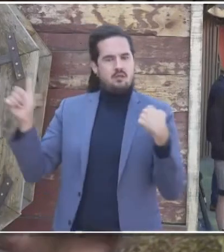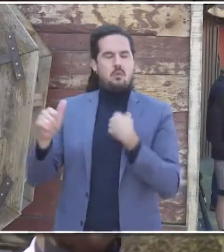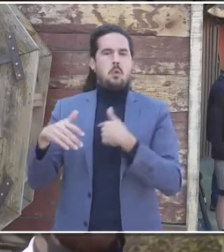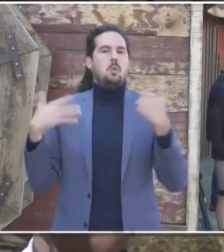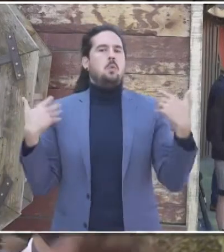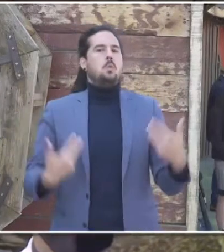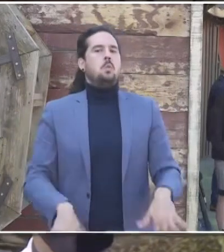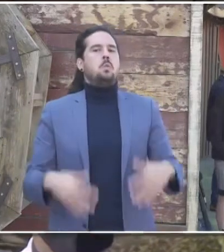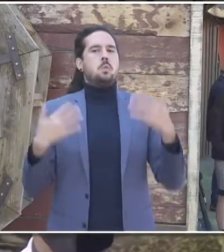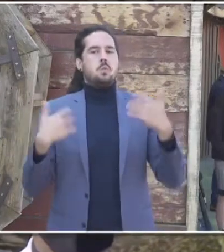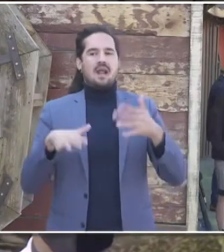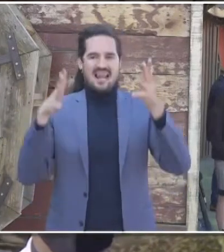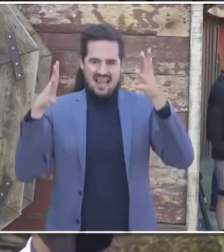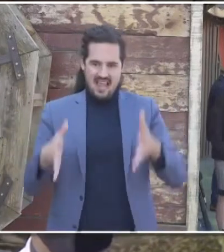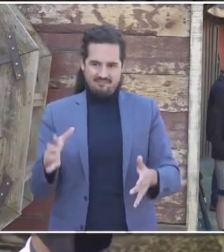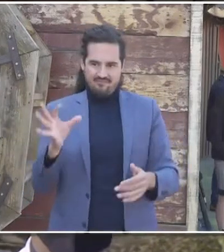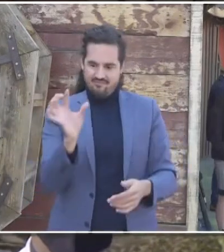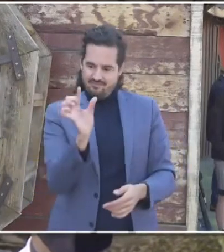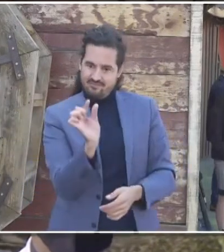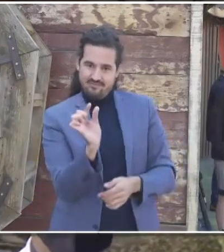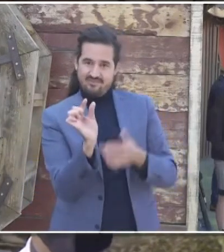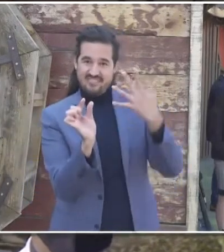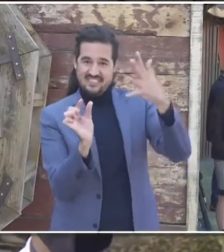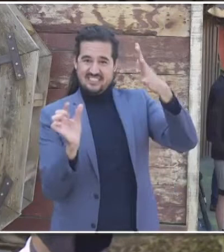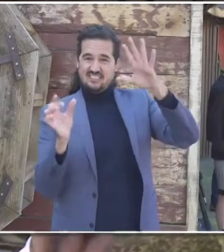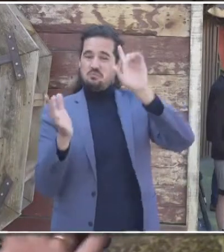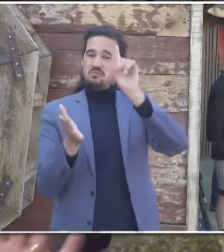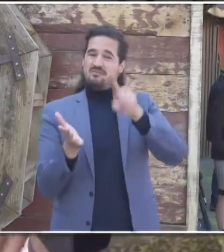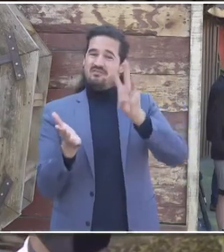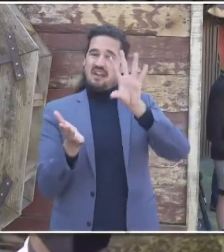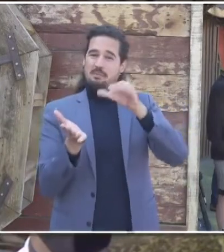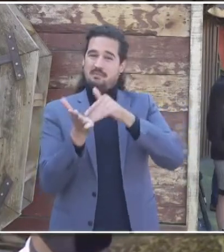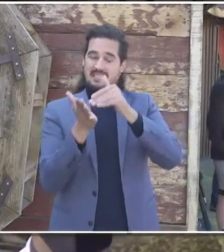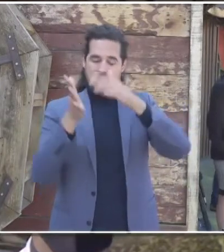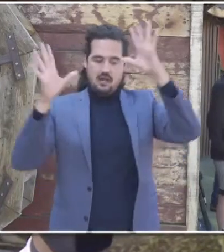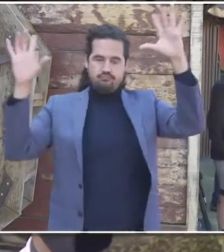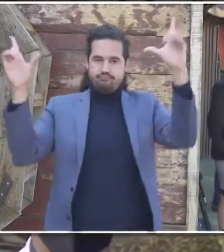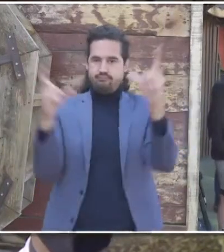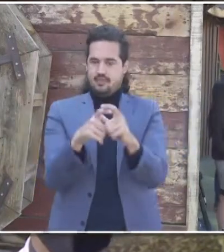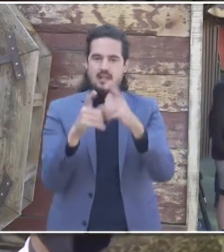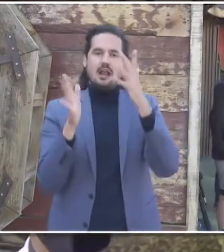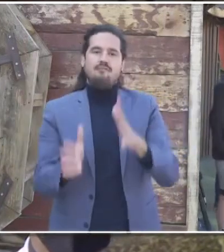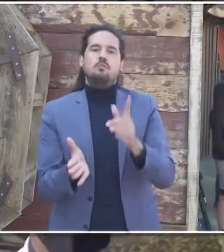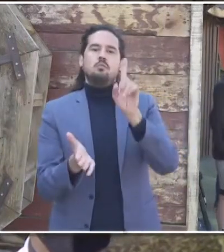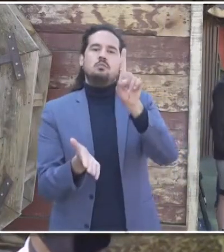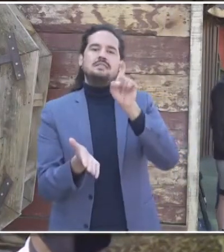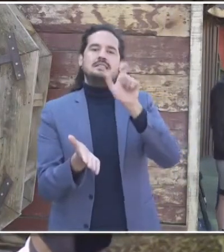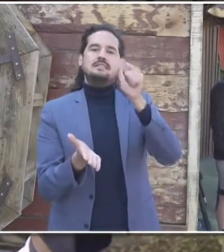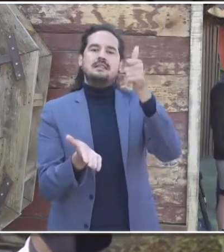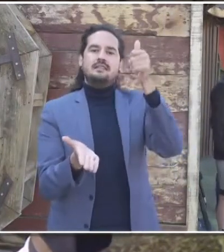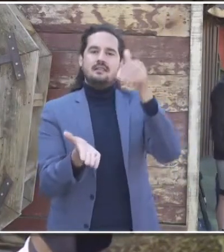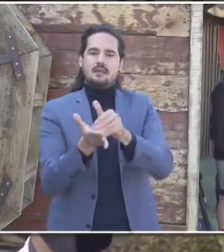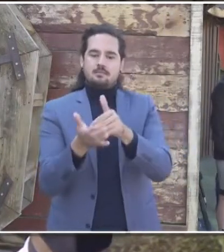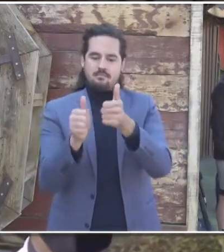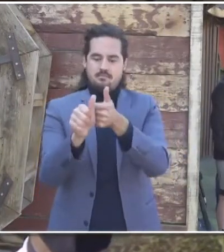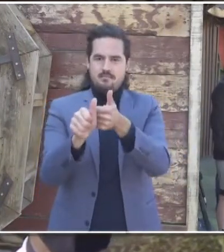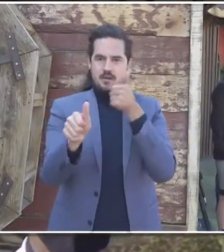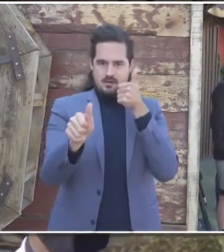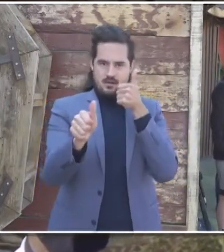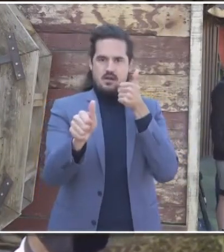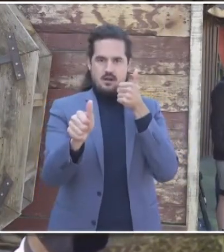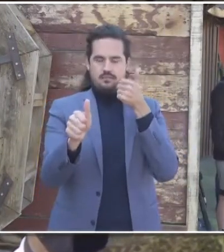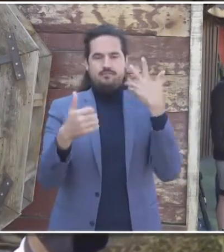110 from 1.6 plus million. And we've been able to close that backlog. And we're making real progress. But